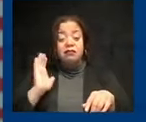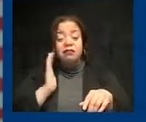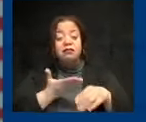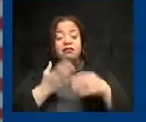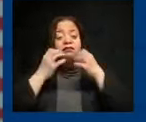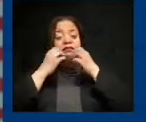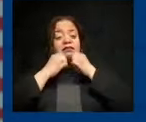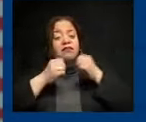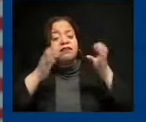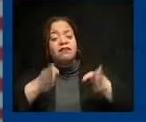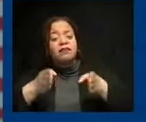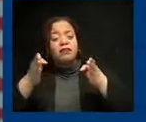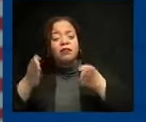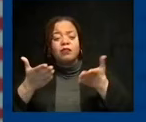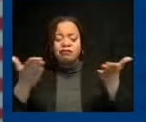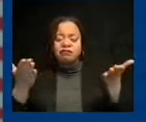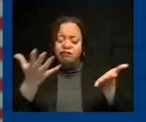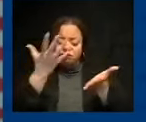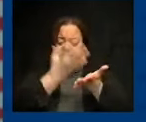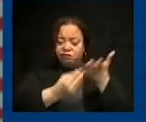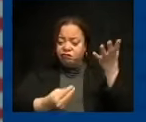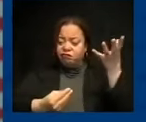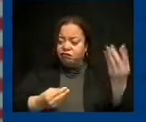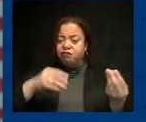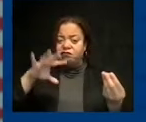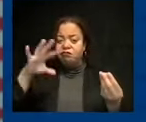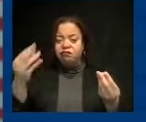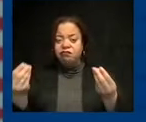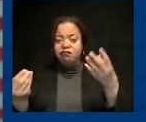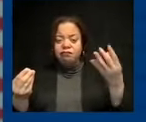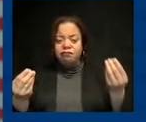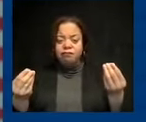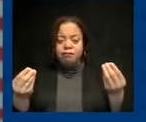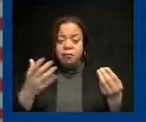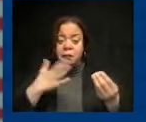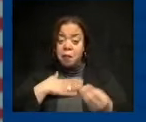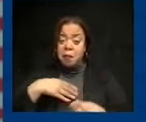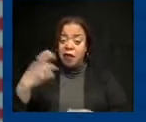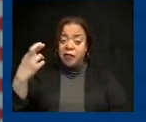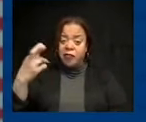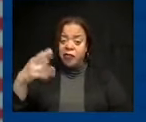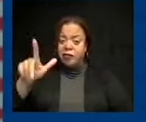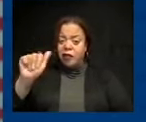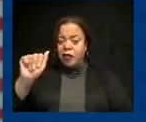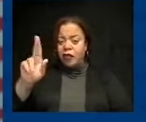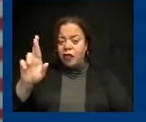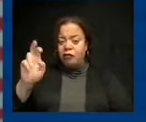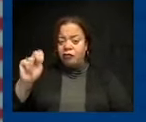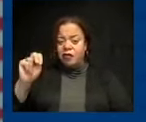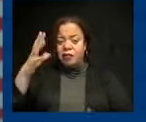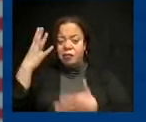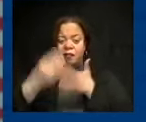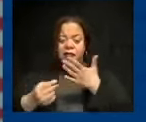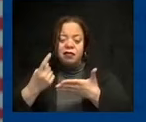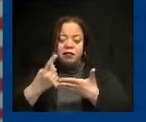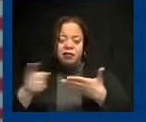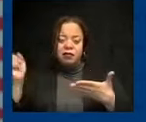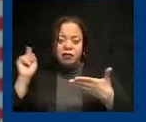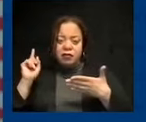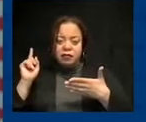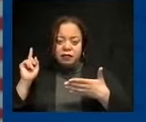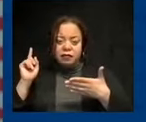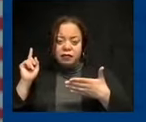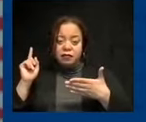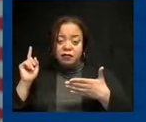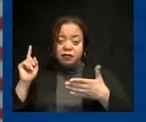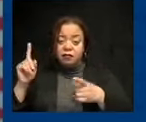Lauren, whose funeral I attended just last week. So if you've not yet been vaccinated, please